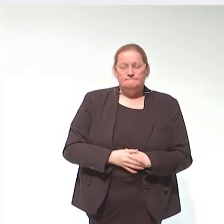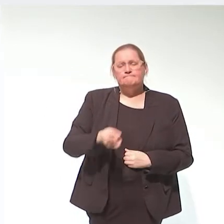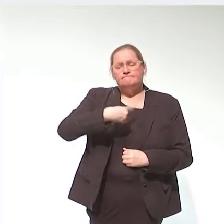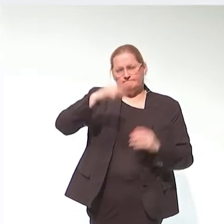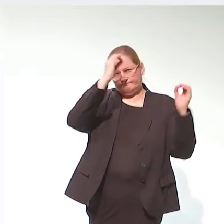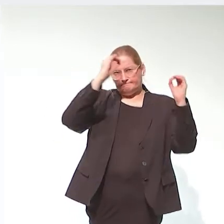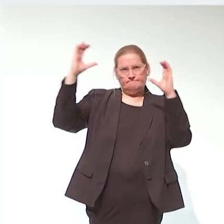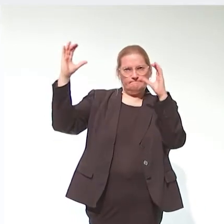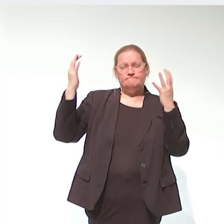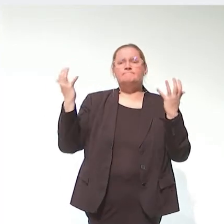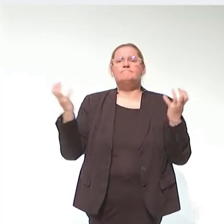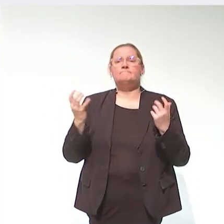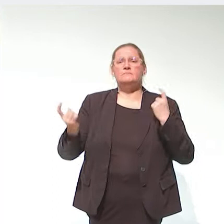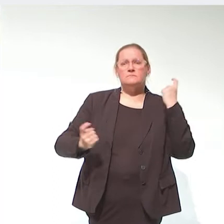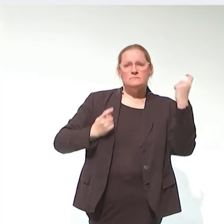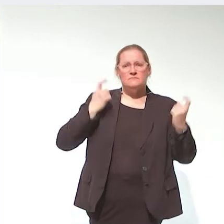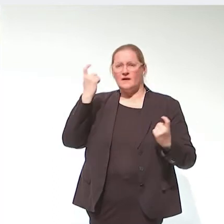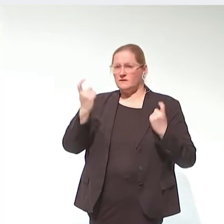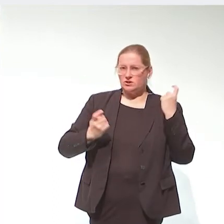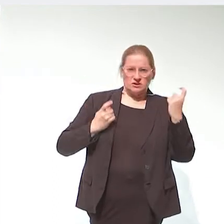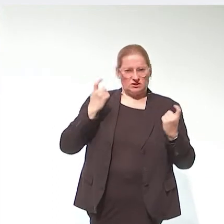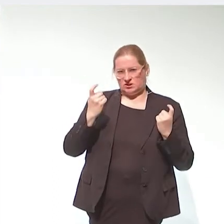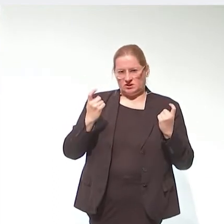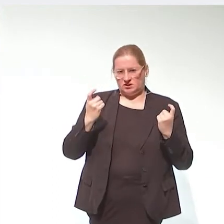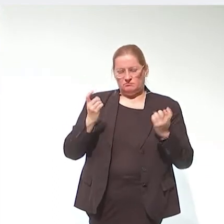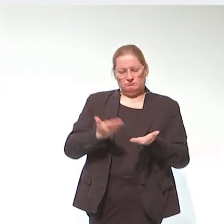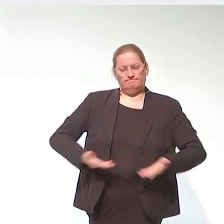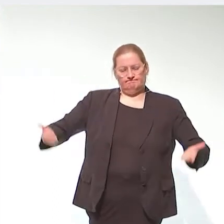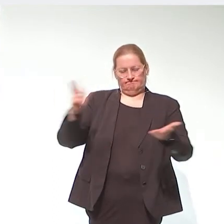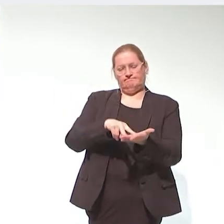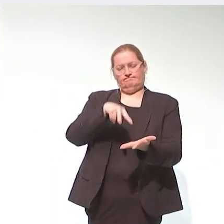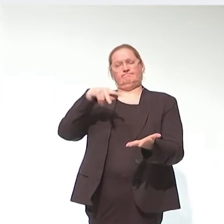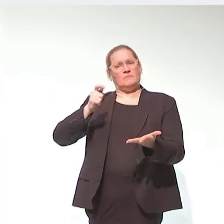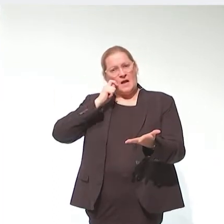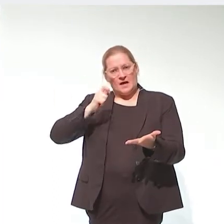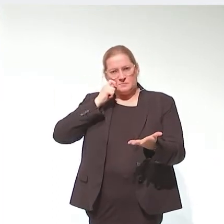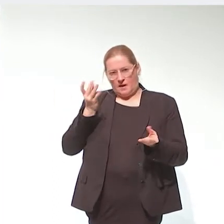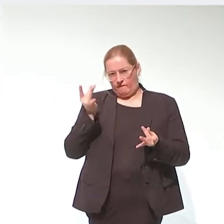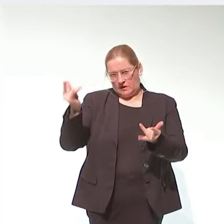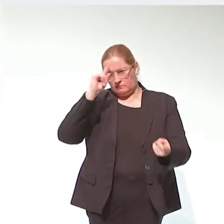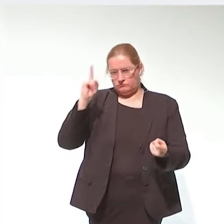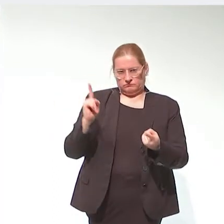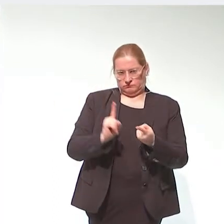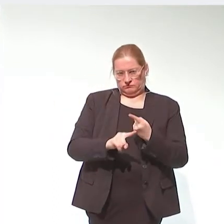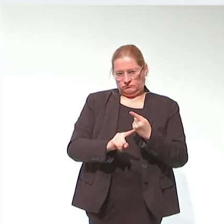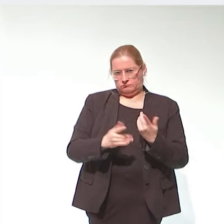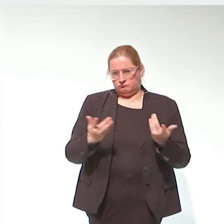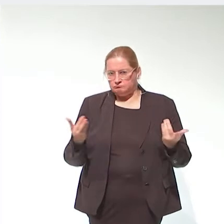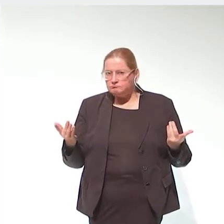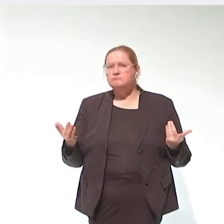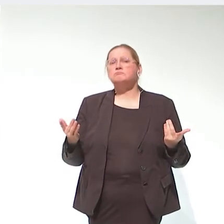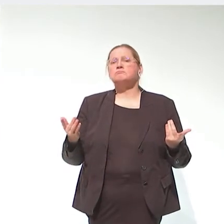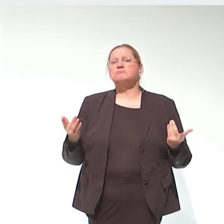possible expertise in order really to lead you in a successful implementation of and the transposition